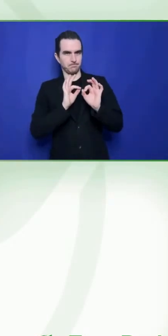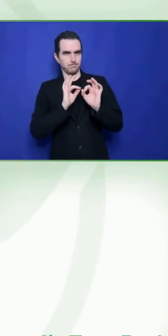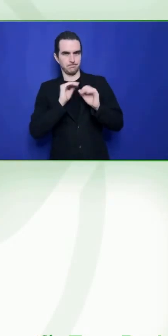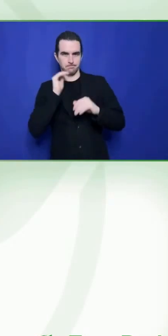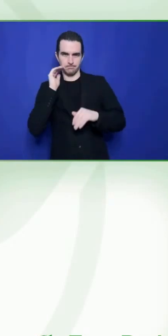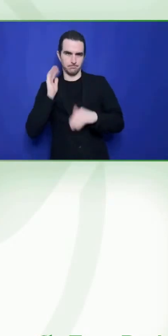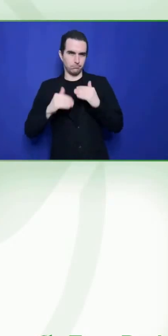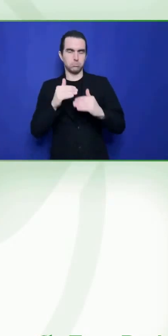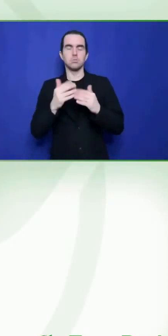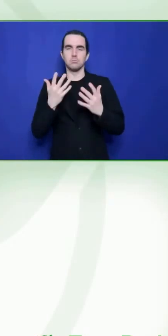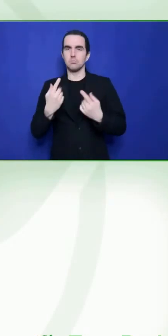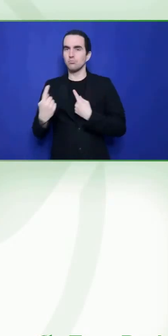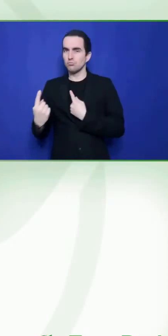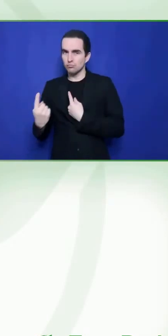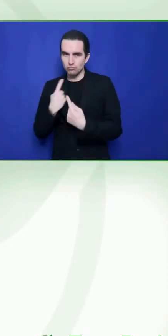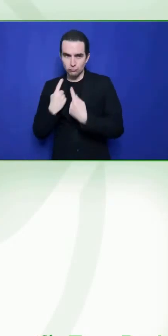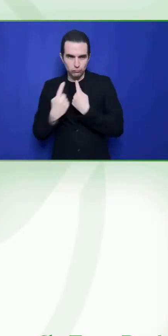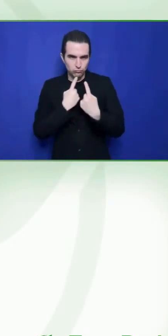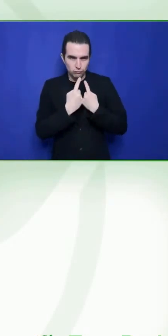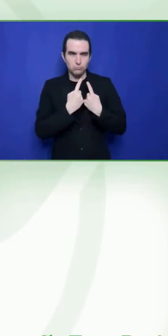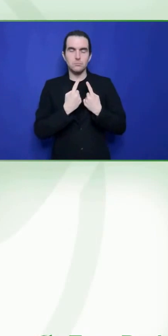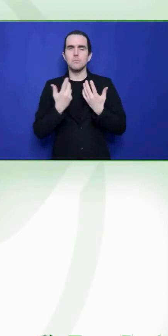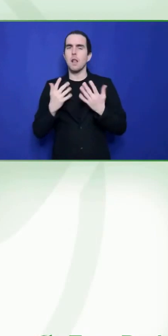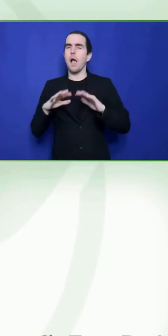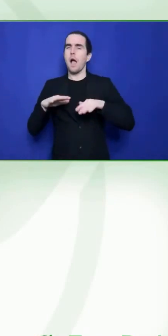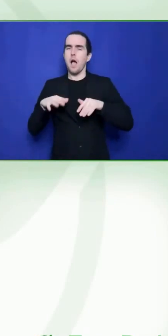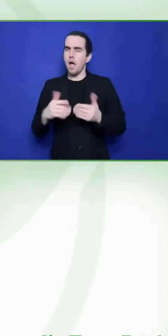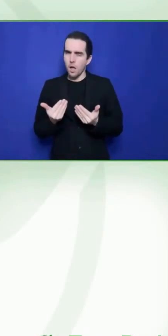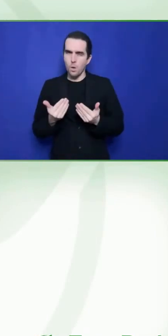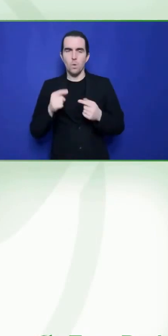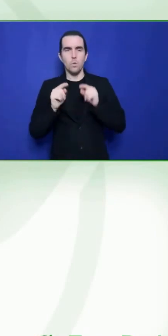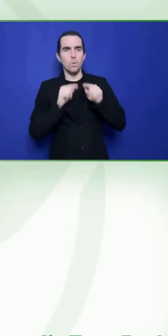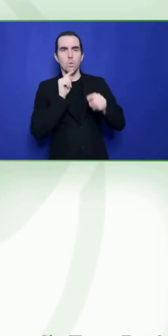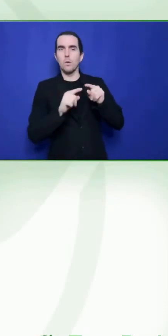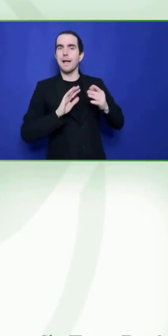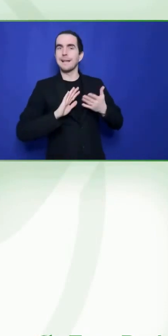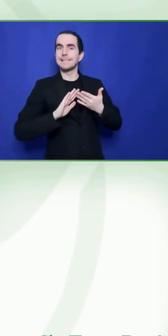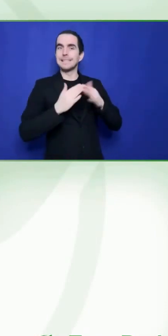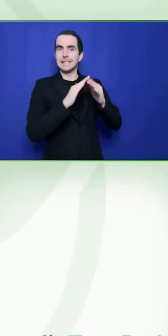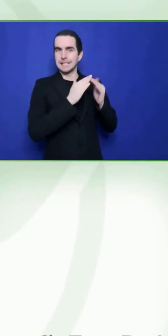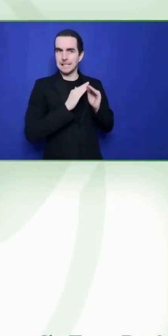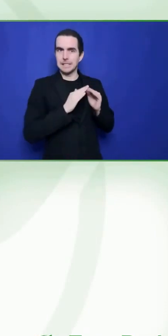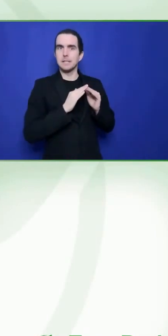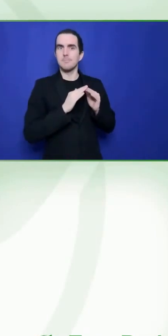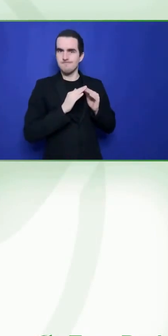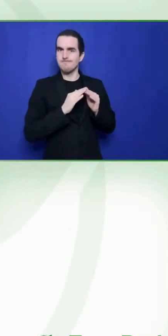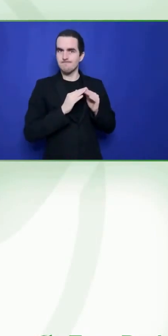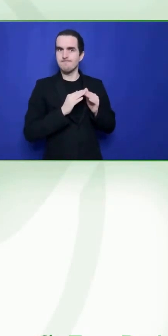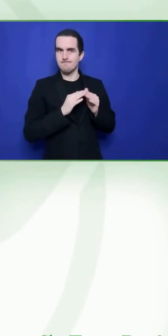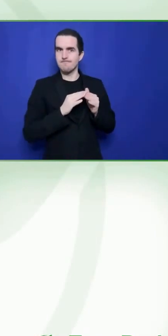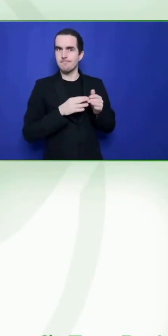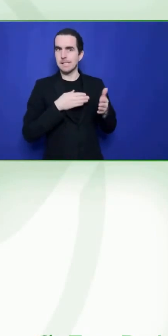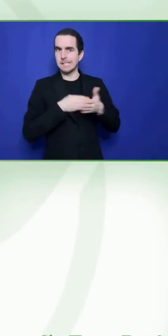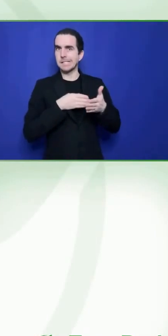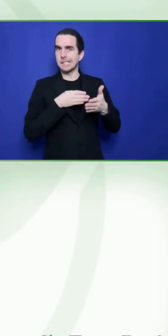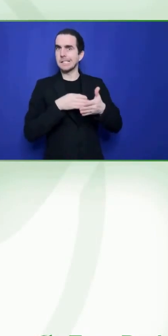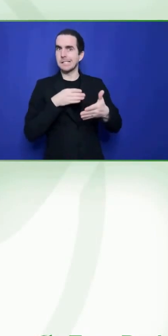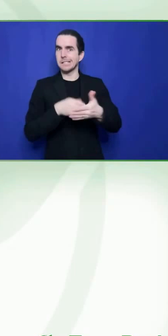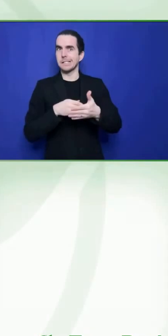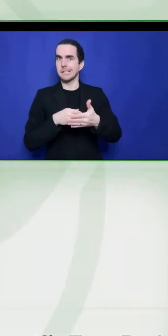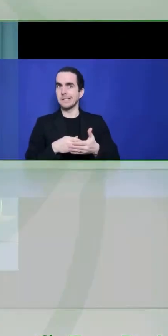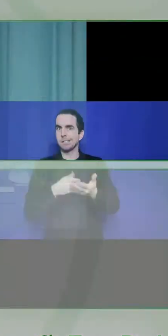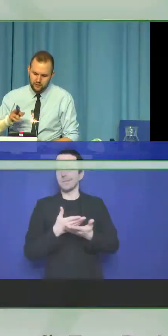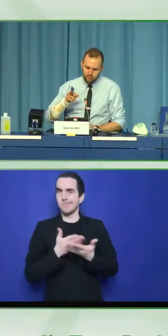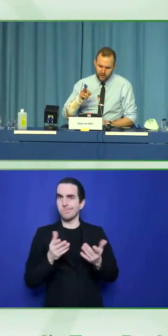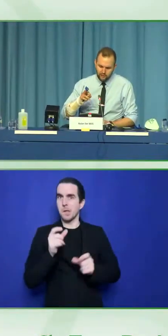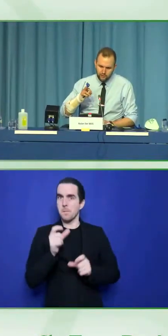in the Technical Assistance and Capacity Building Unit at the European Union Agency for Fundamental Rights, to introduce a brand